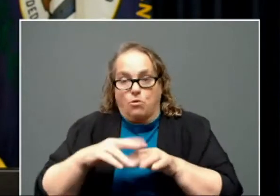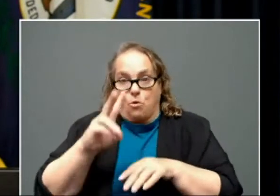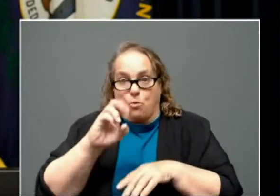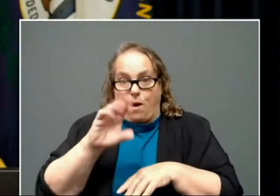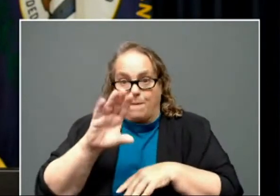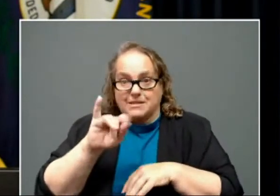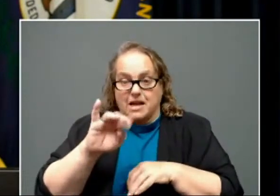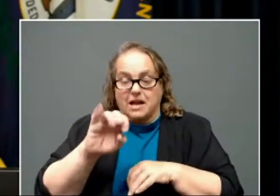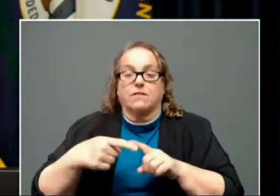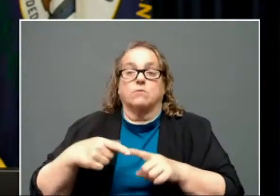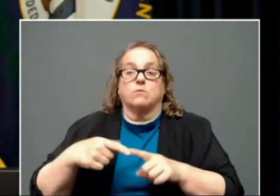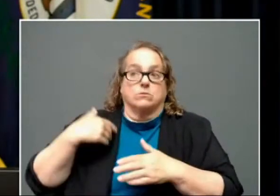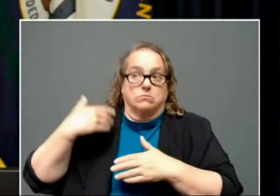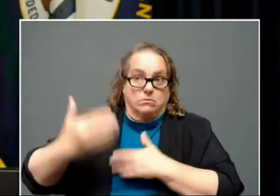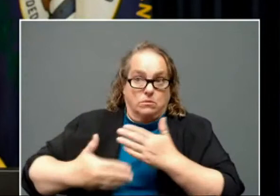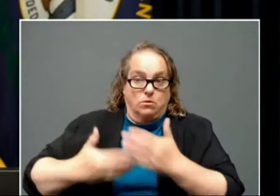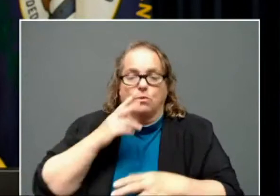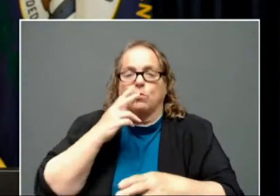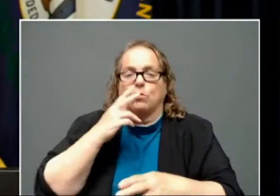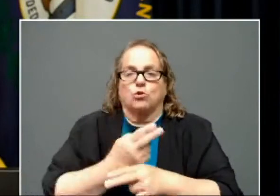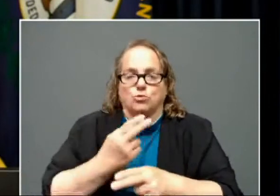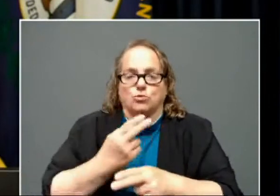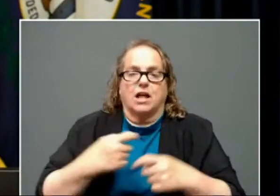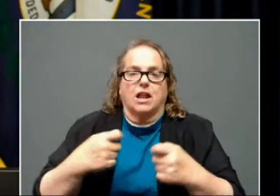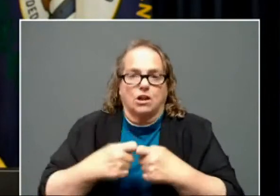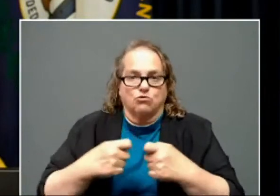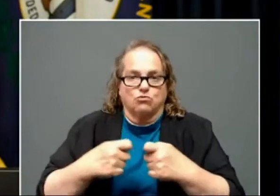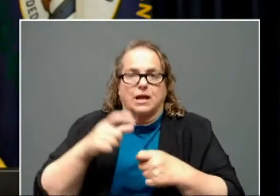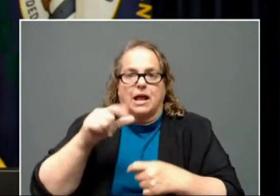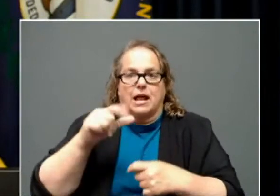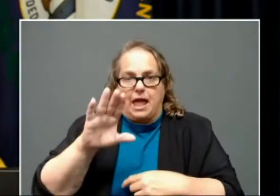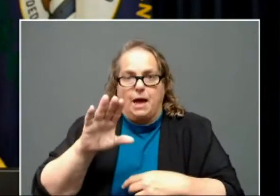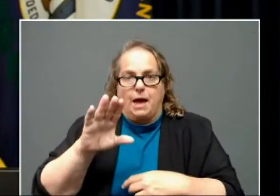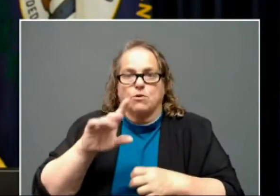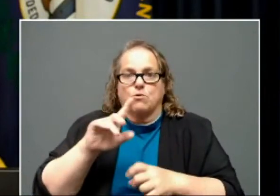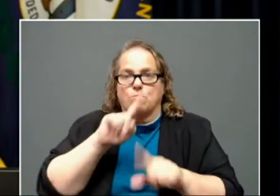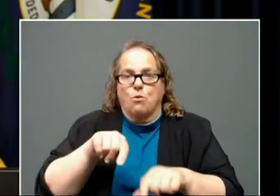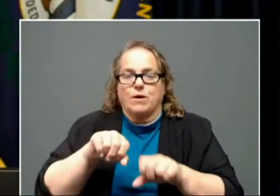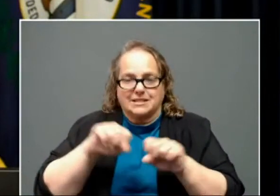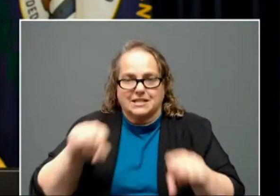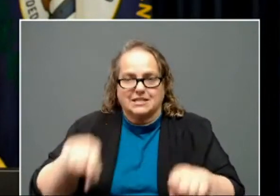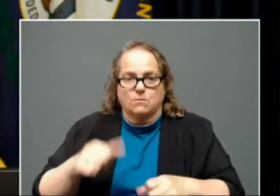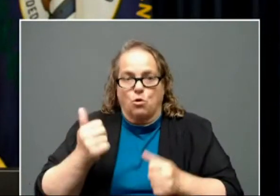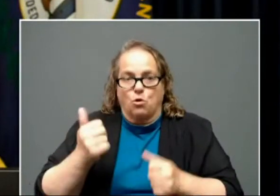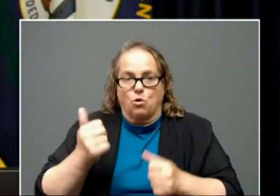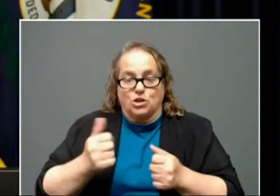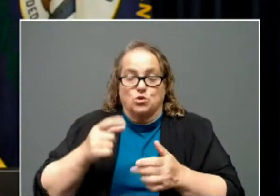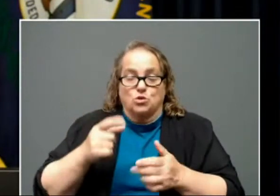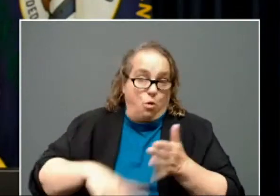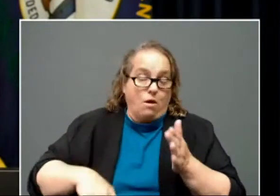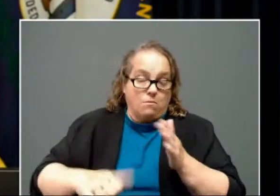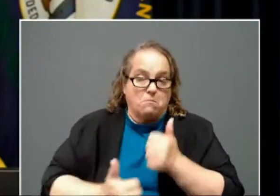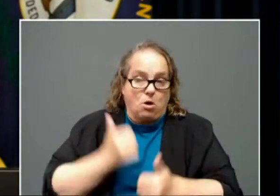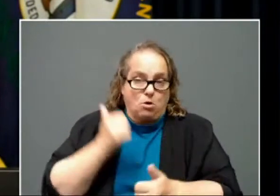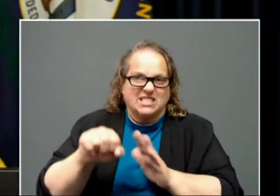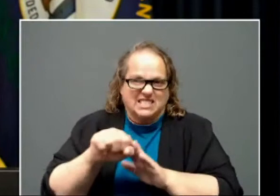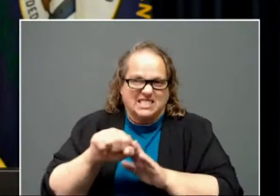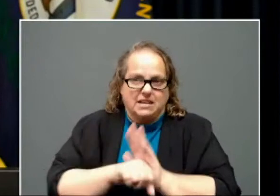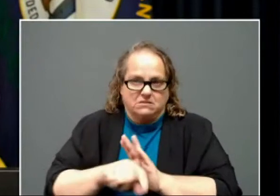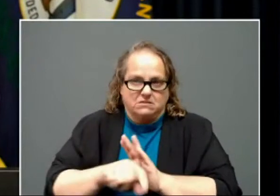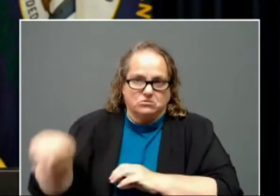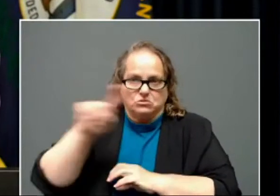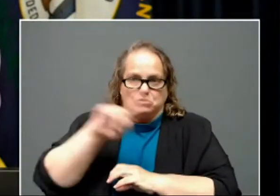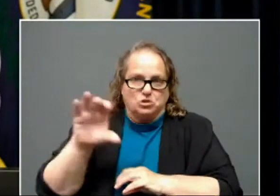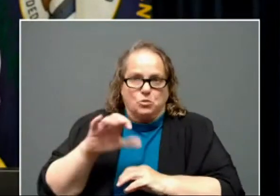entirely use the electronic lab reporting system, which is what most states are doing now, I think, to add to the future